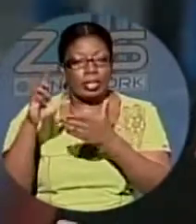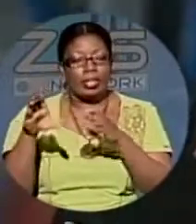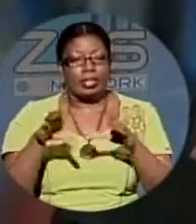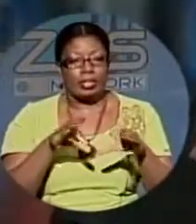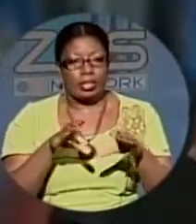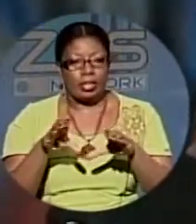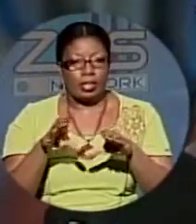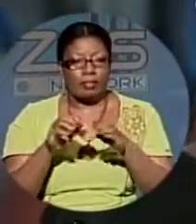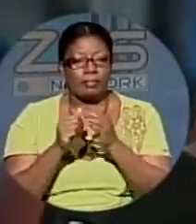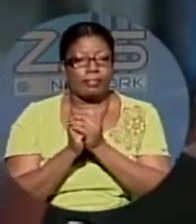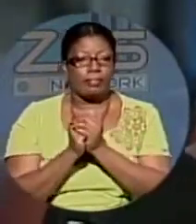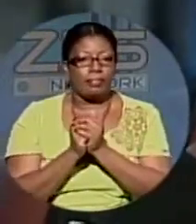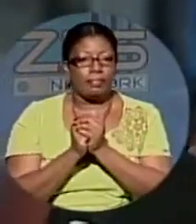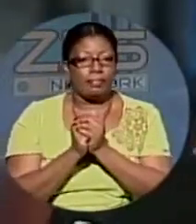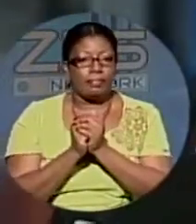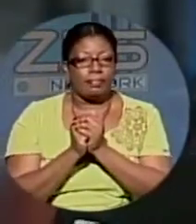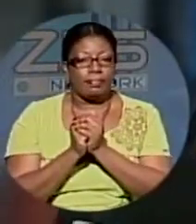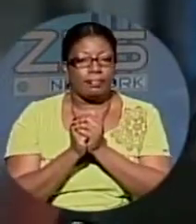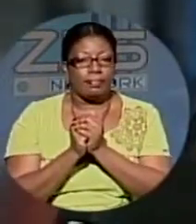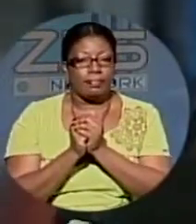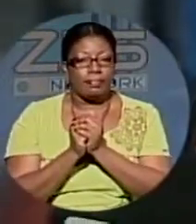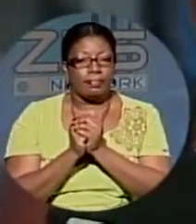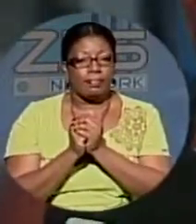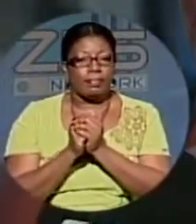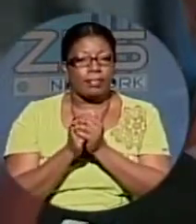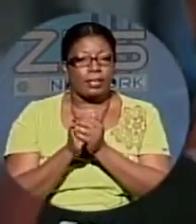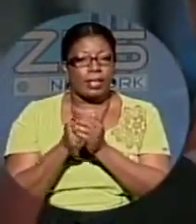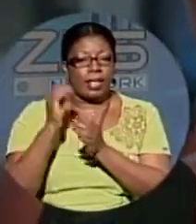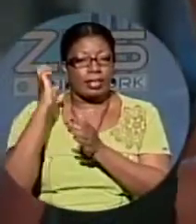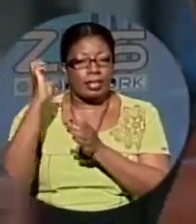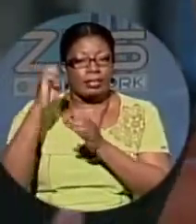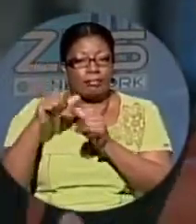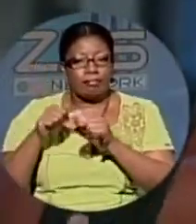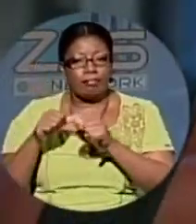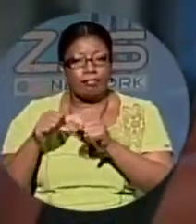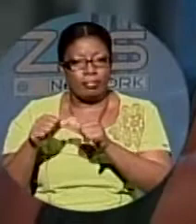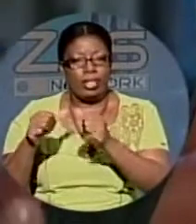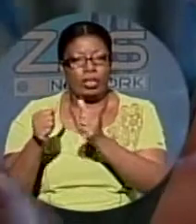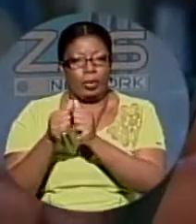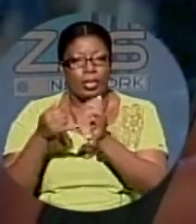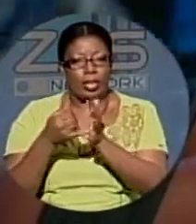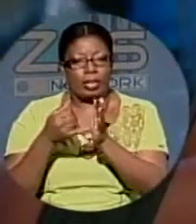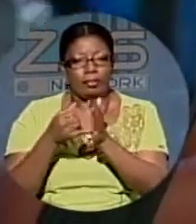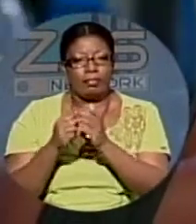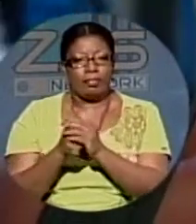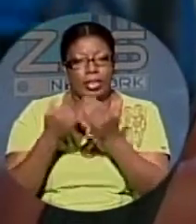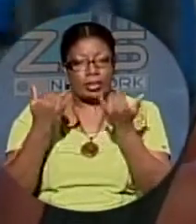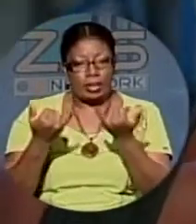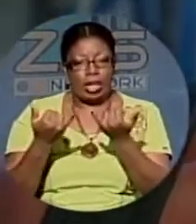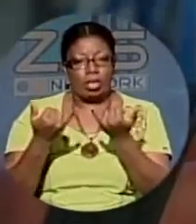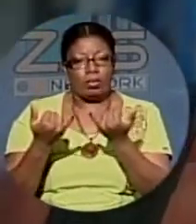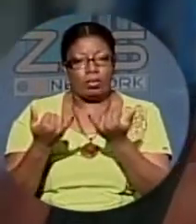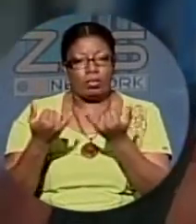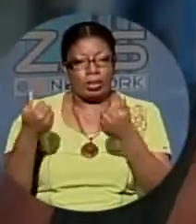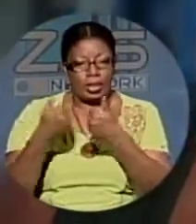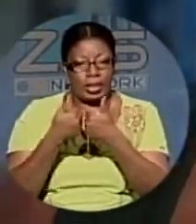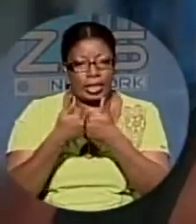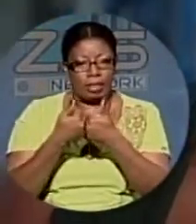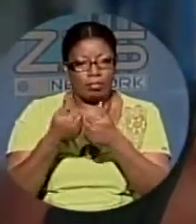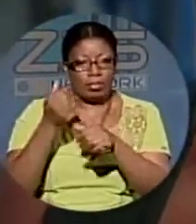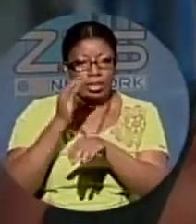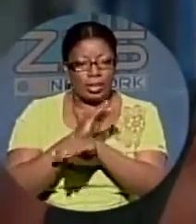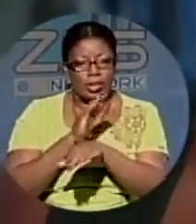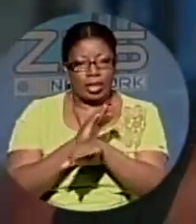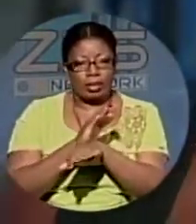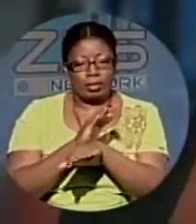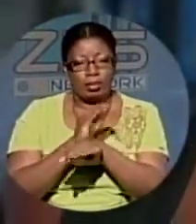And, you know, he stuck with it. Now let's go over the game tonight. He came in the pinch run, second, and then got to